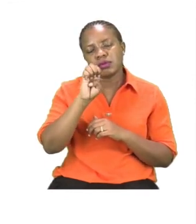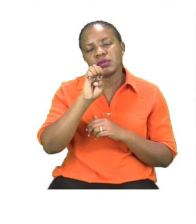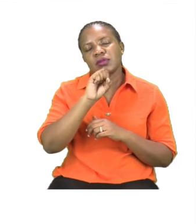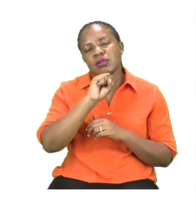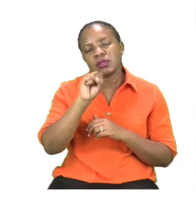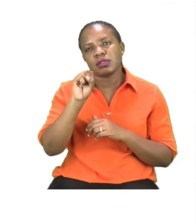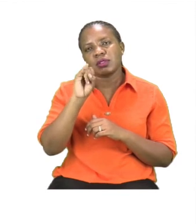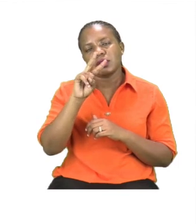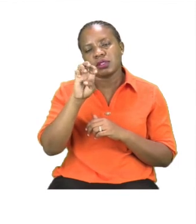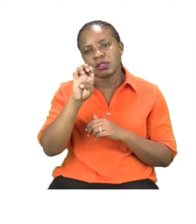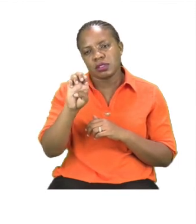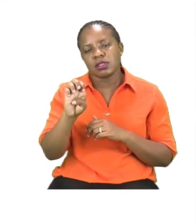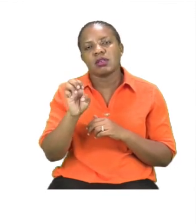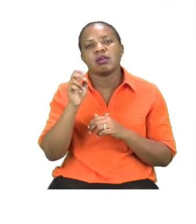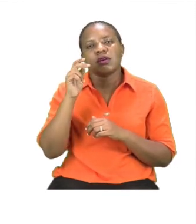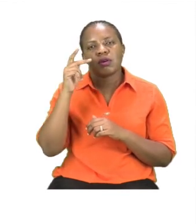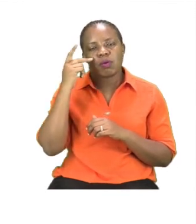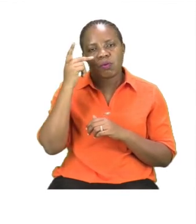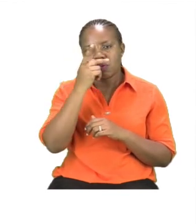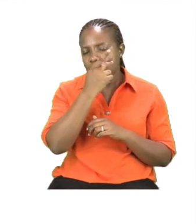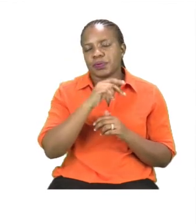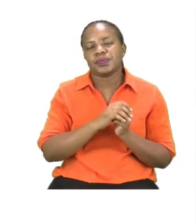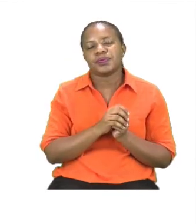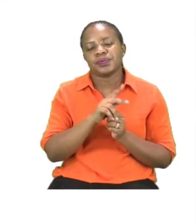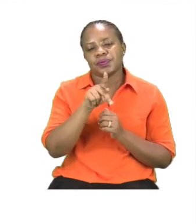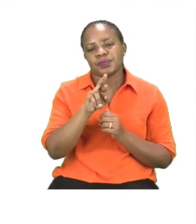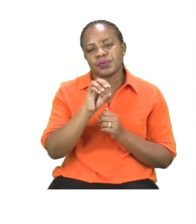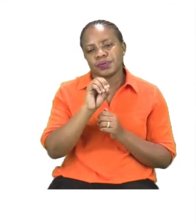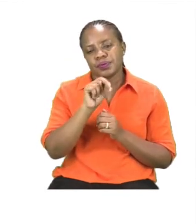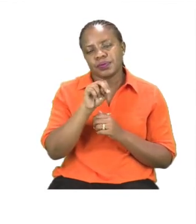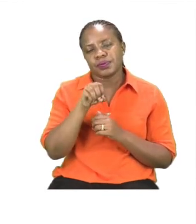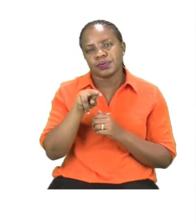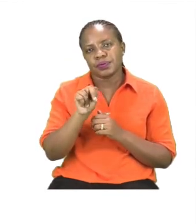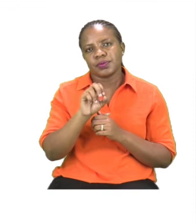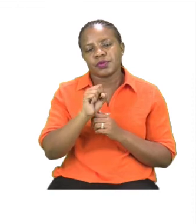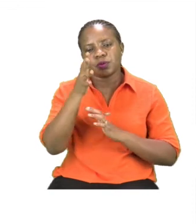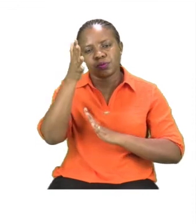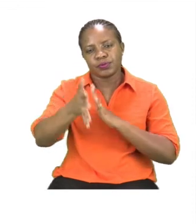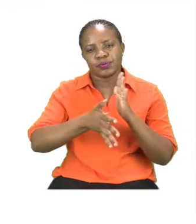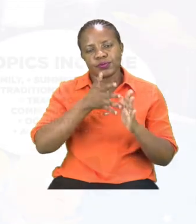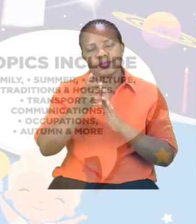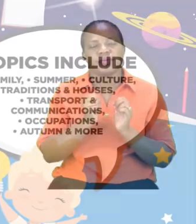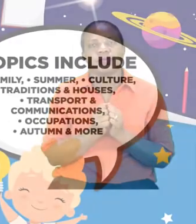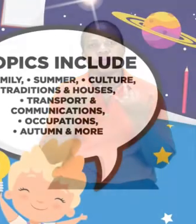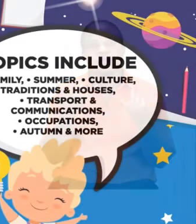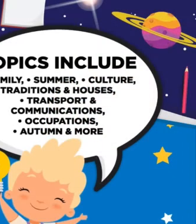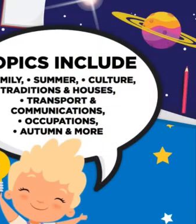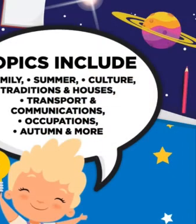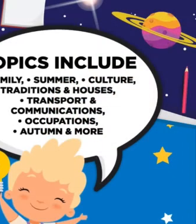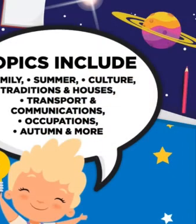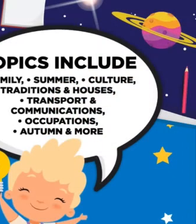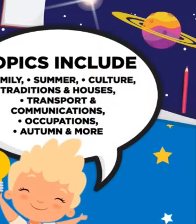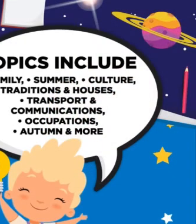good English. I will see you just now after our short advert break. Do you